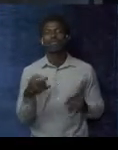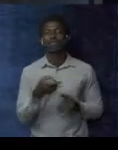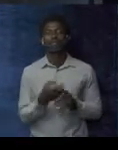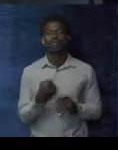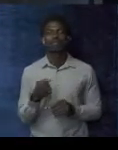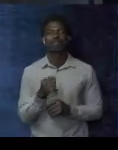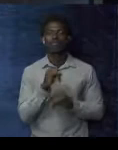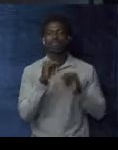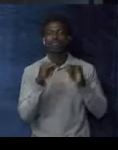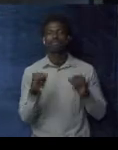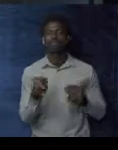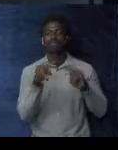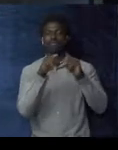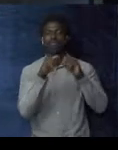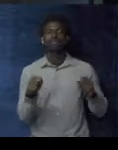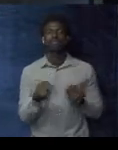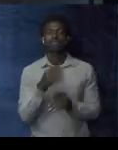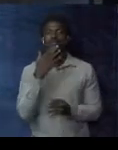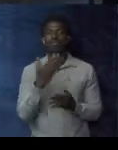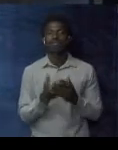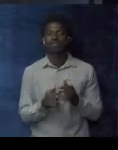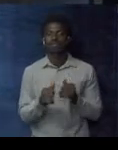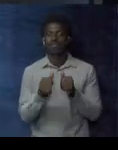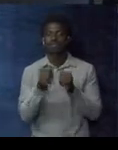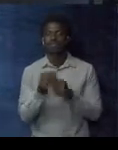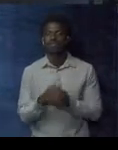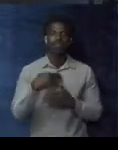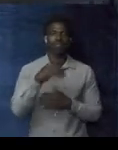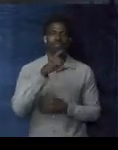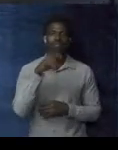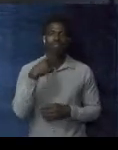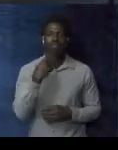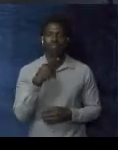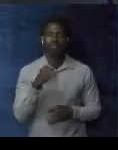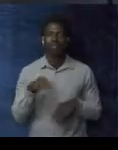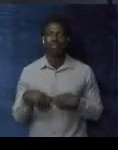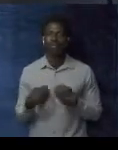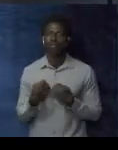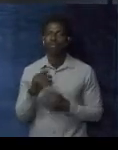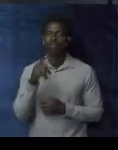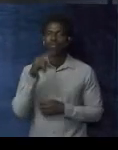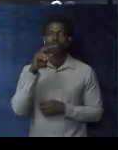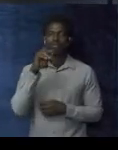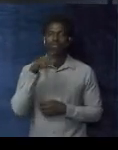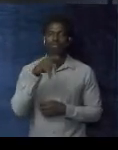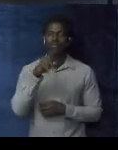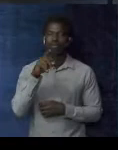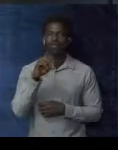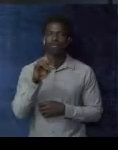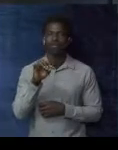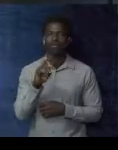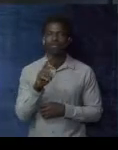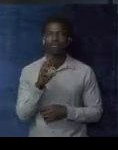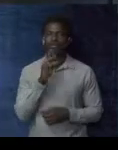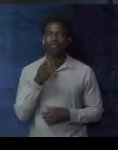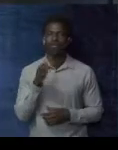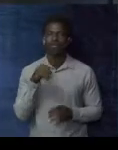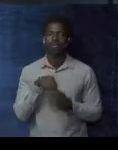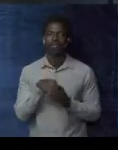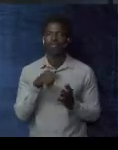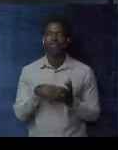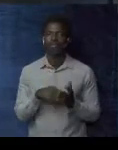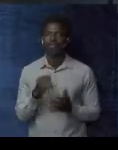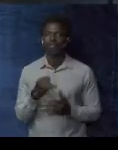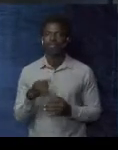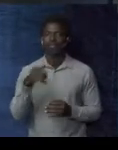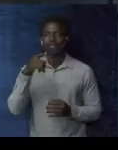the isosceles triangle. Good job, you. The next question says, how many trapezoids are there in